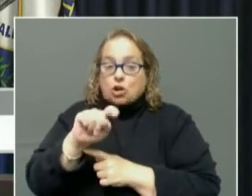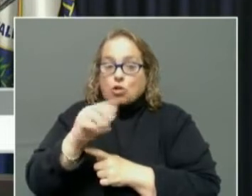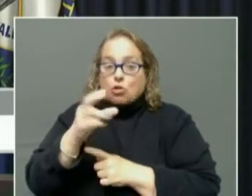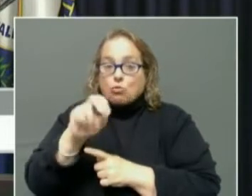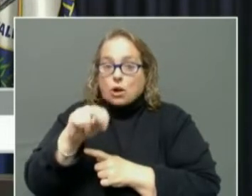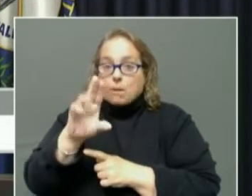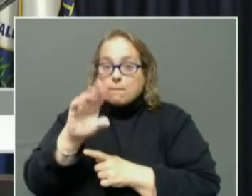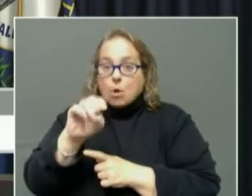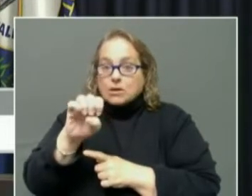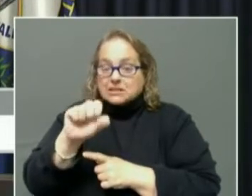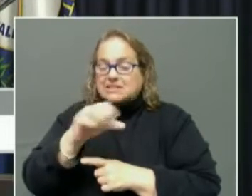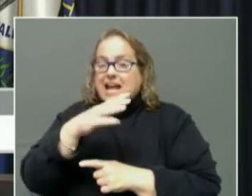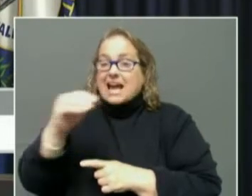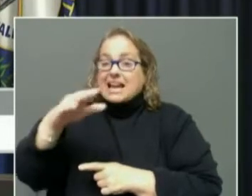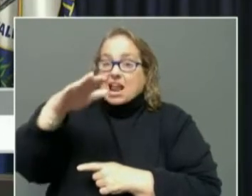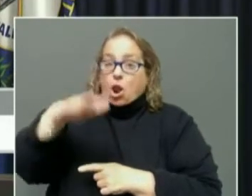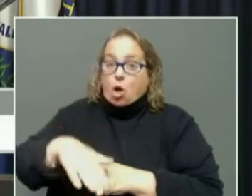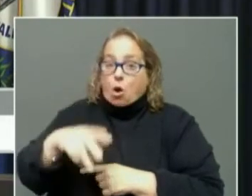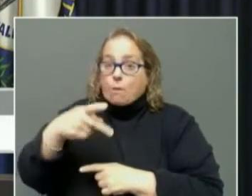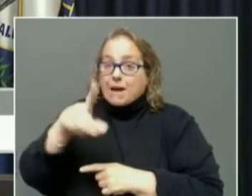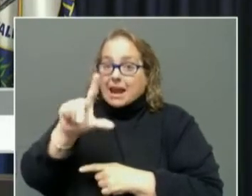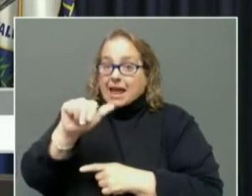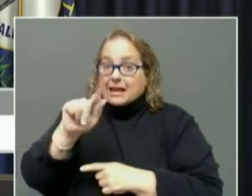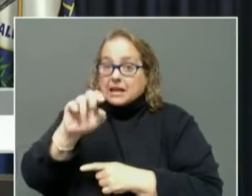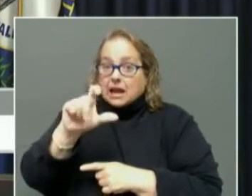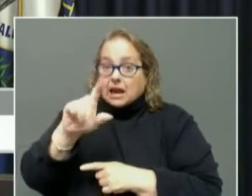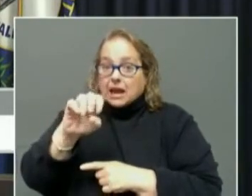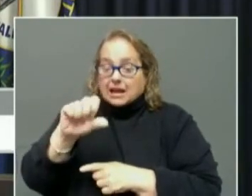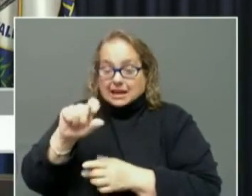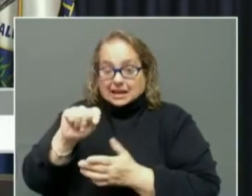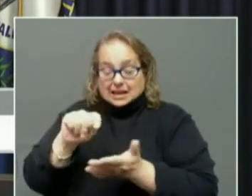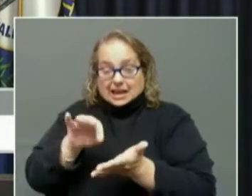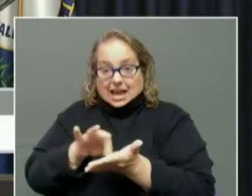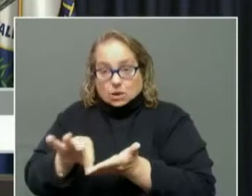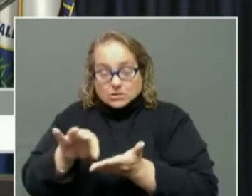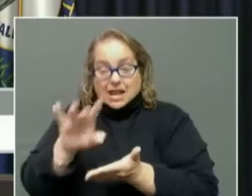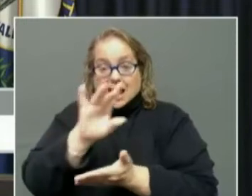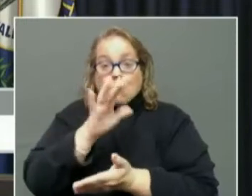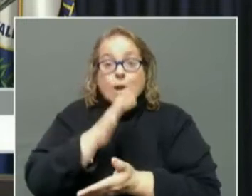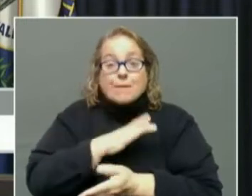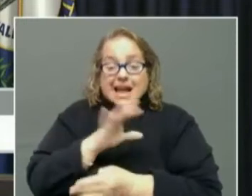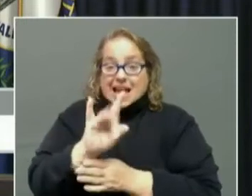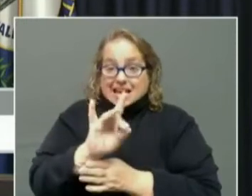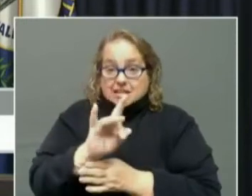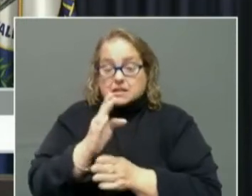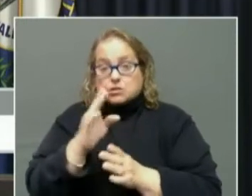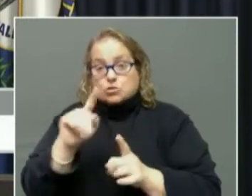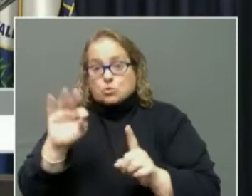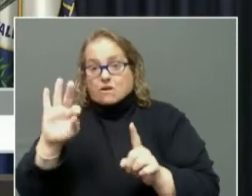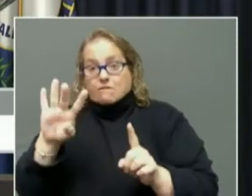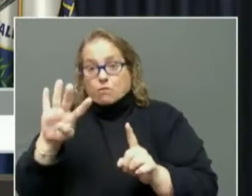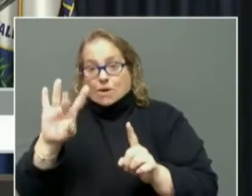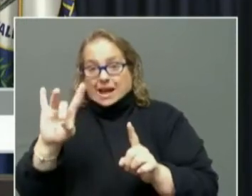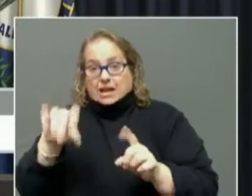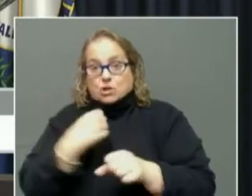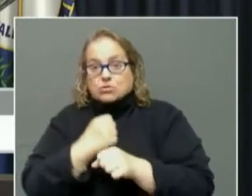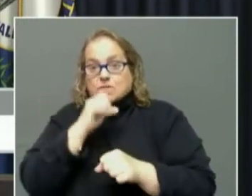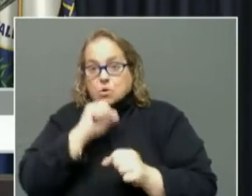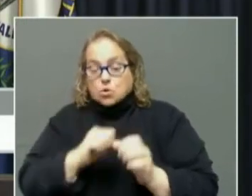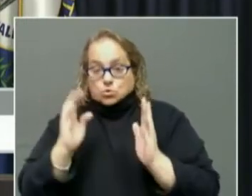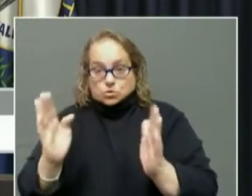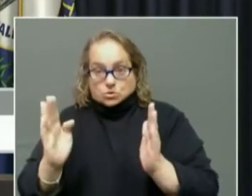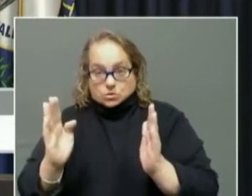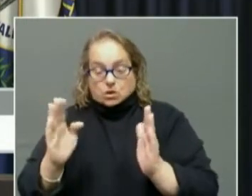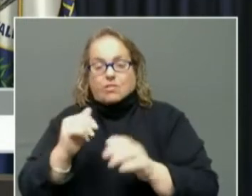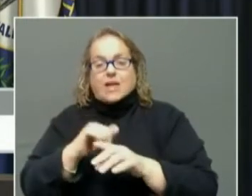had occurred in women between the ages of 18 and 48 years of age who received the Johnson & Johnson